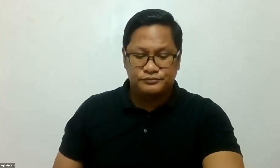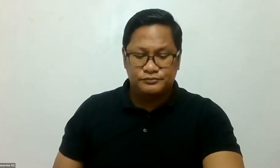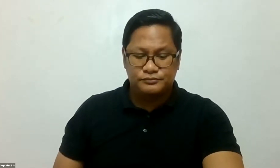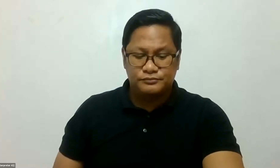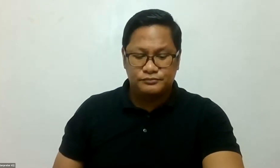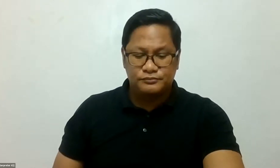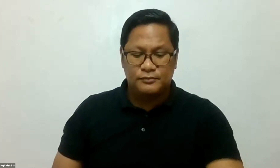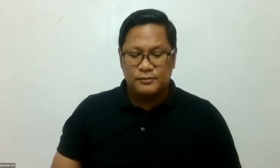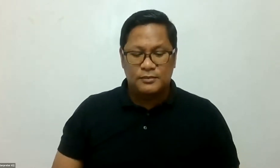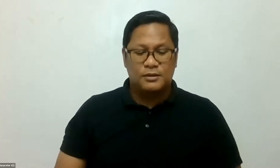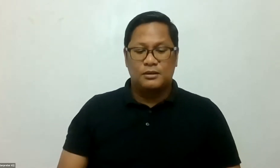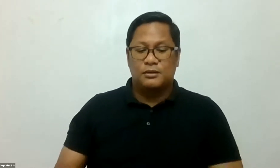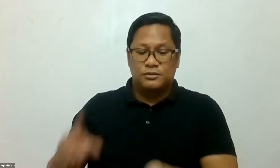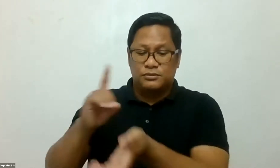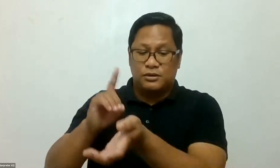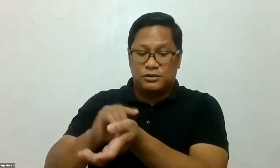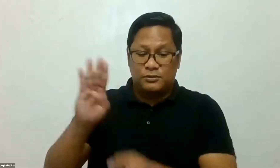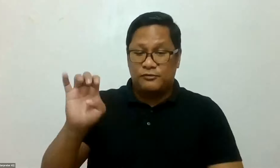Is Dr. Beverly still around?